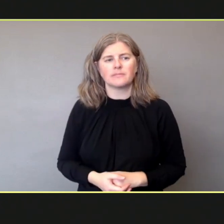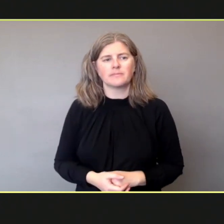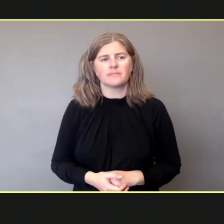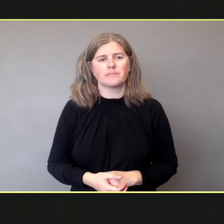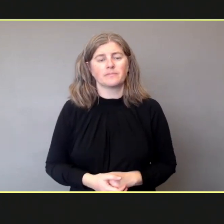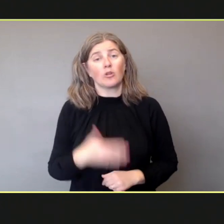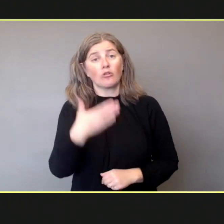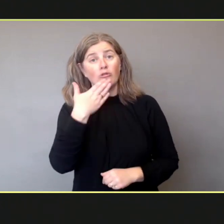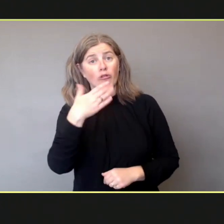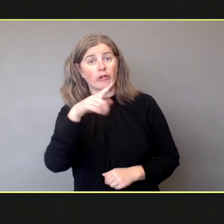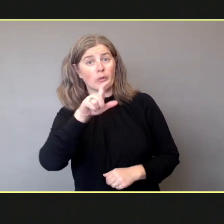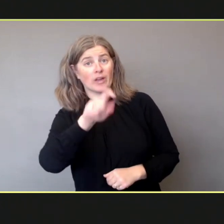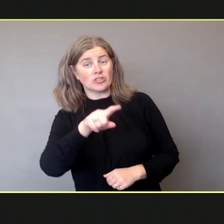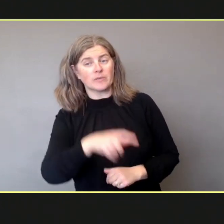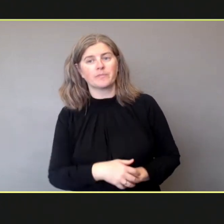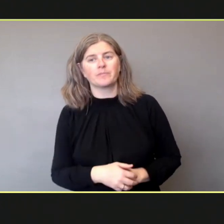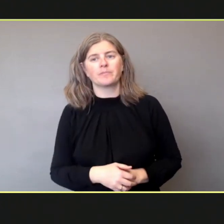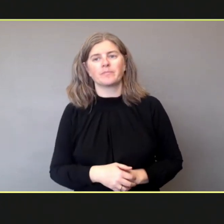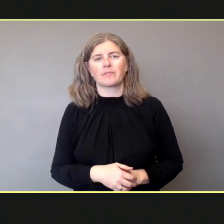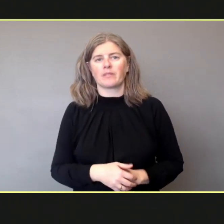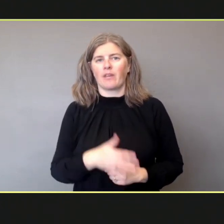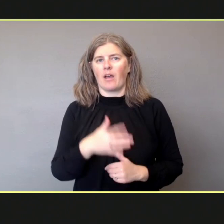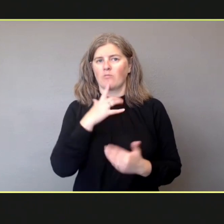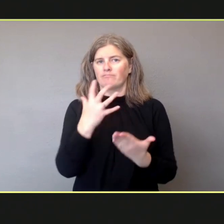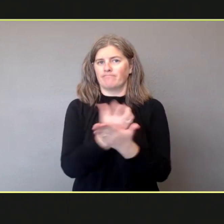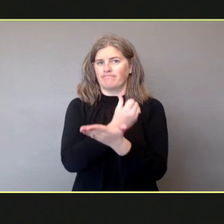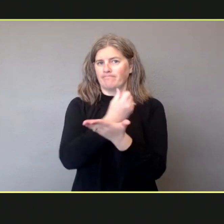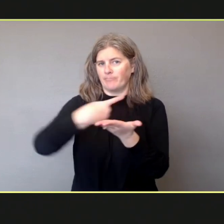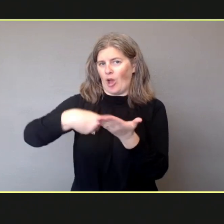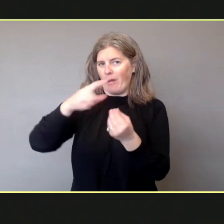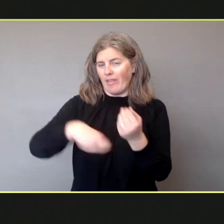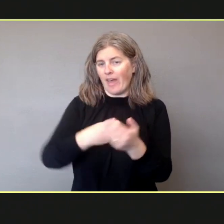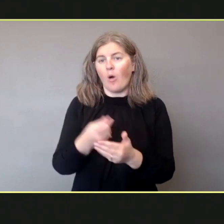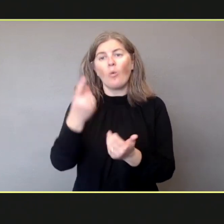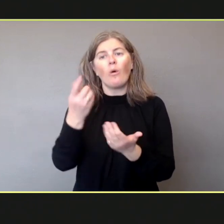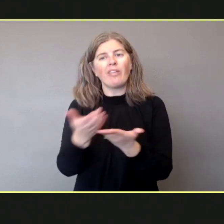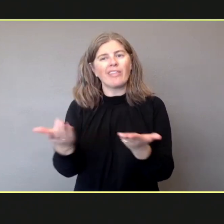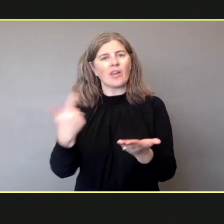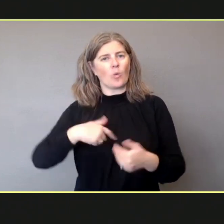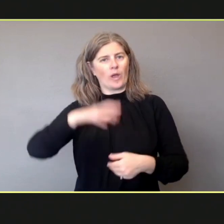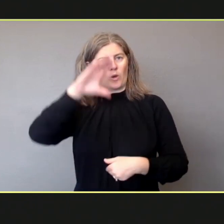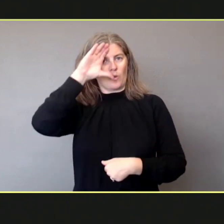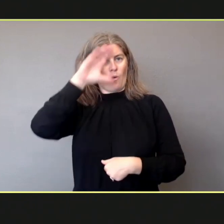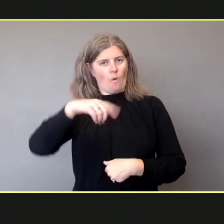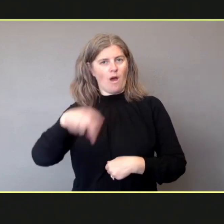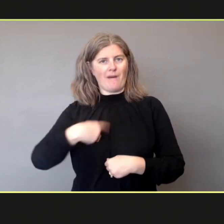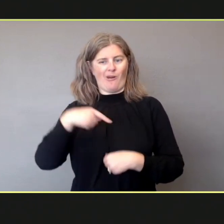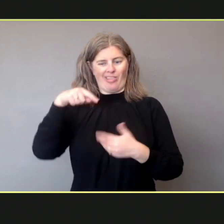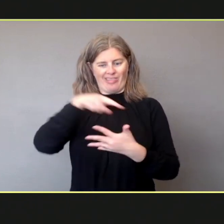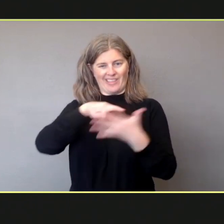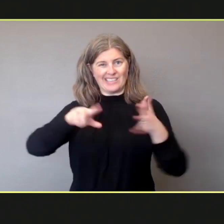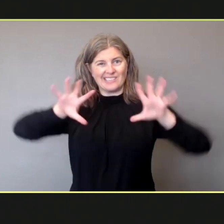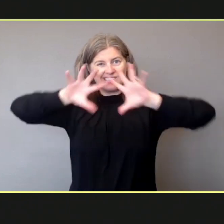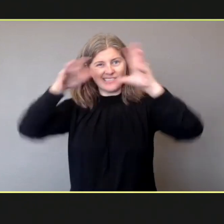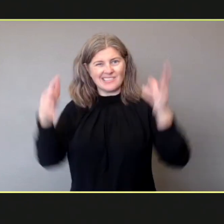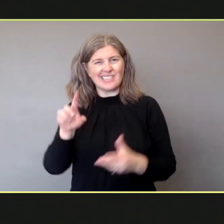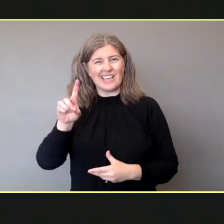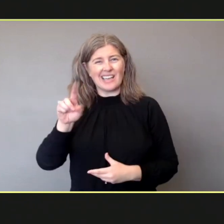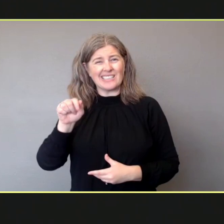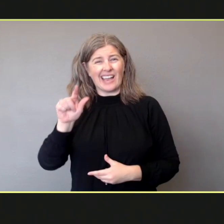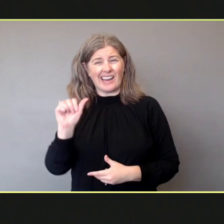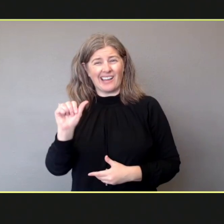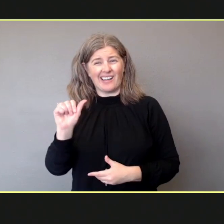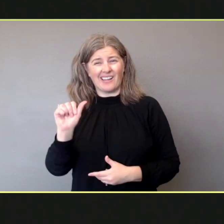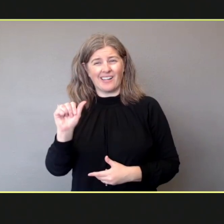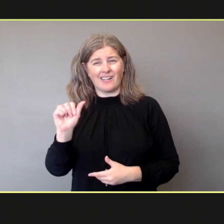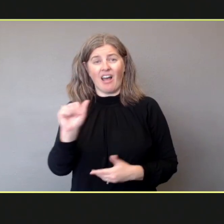no, great question, and appreciate the opportunity to talk about it. One of the things that we know about this data is the less number of people